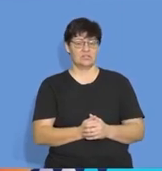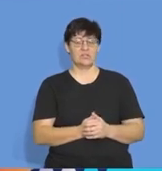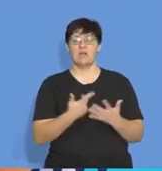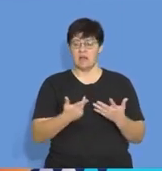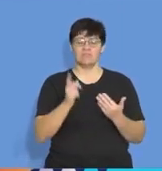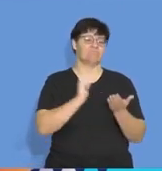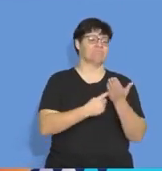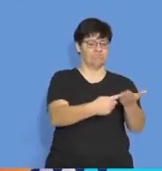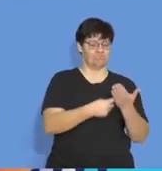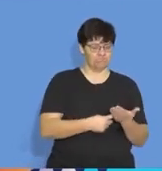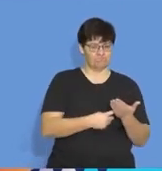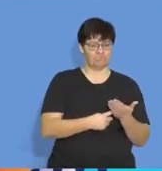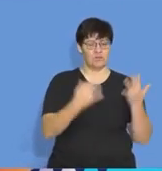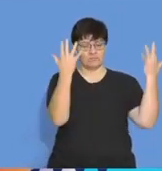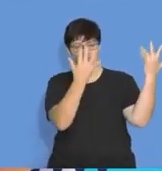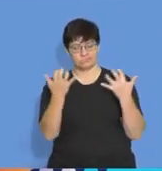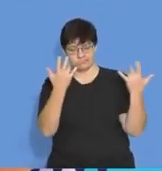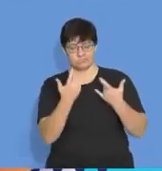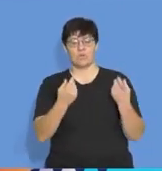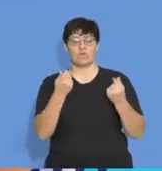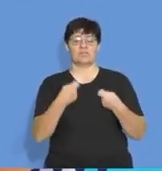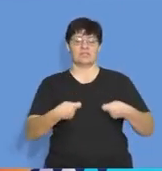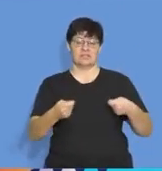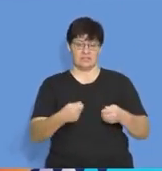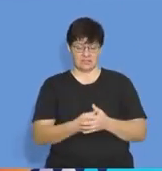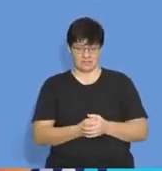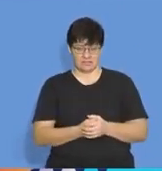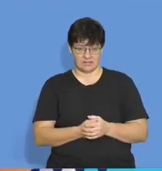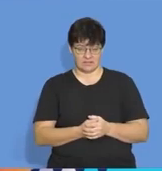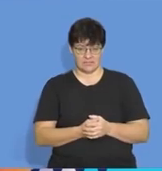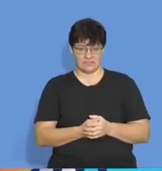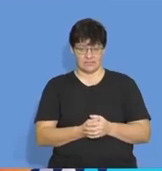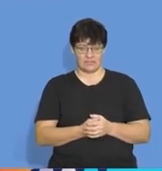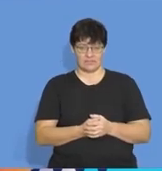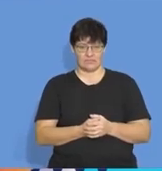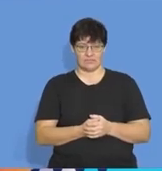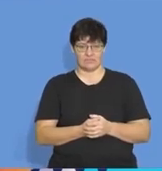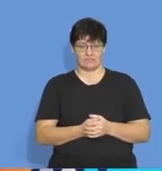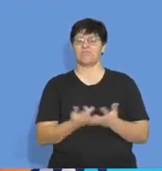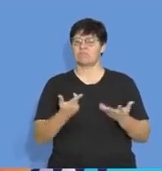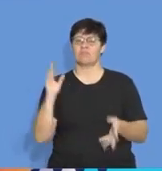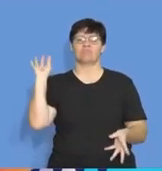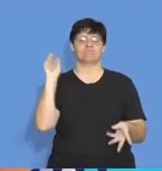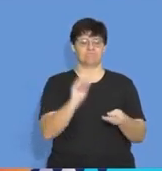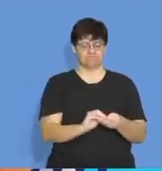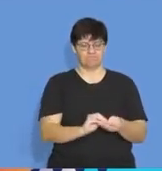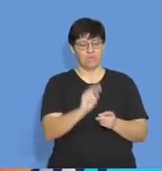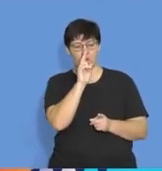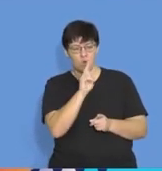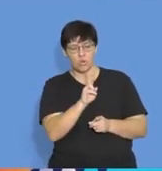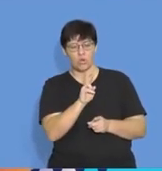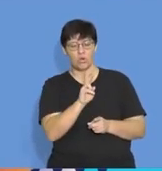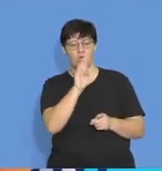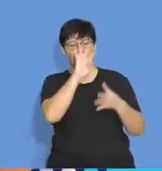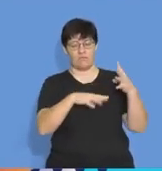discussion on the calculation of cost of sales, right? Let us just recap. Let's look at the format. Remember